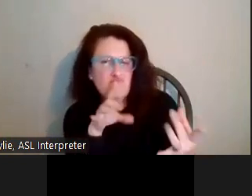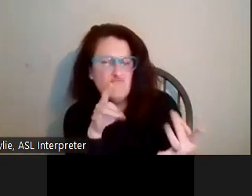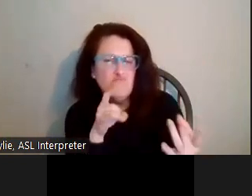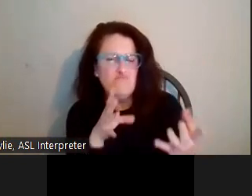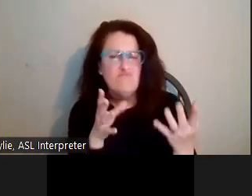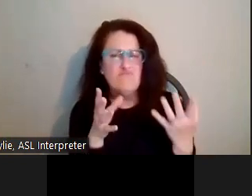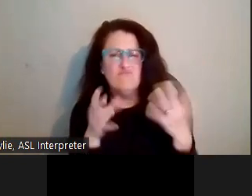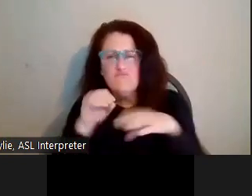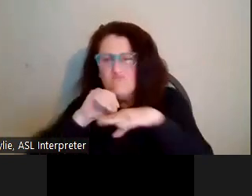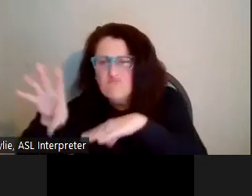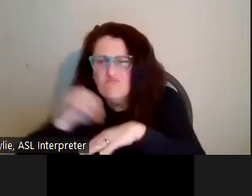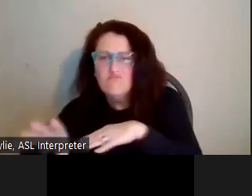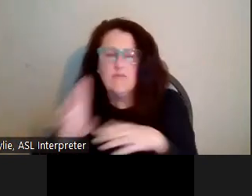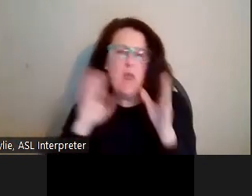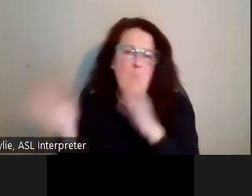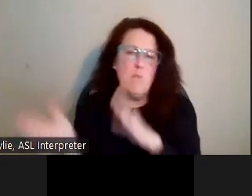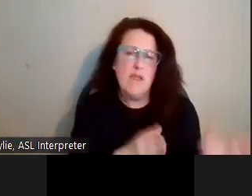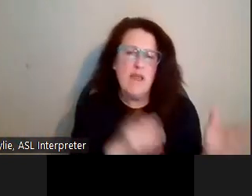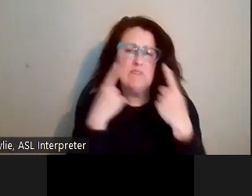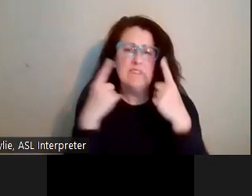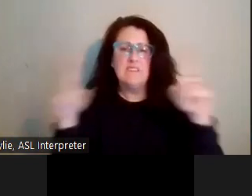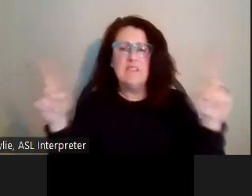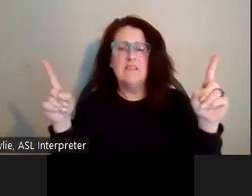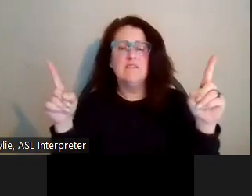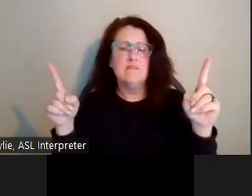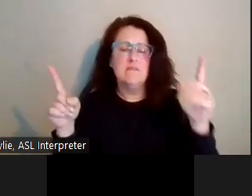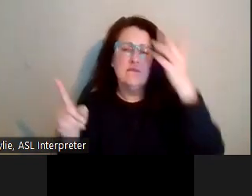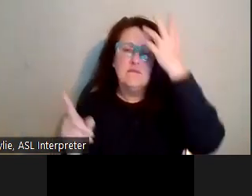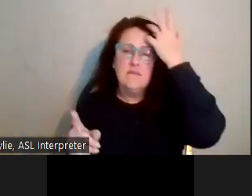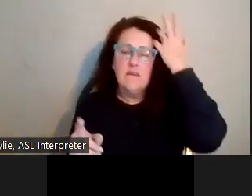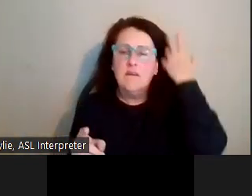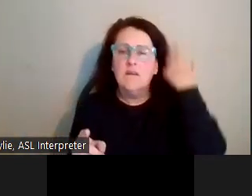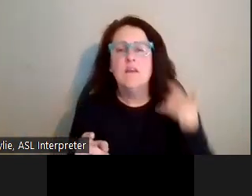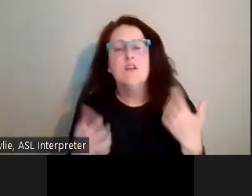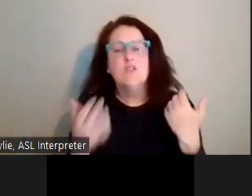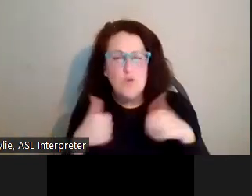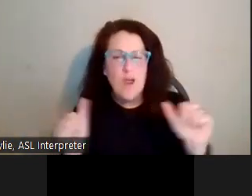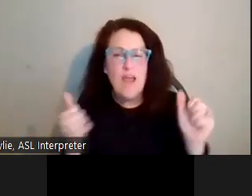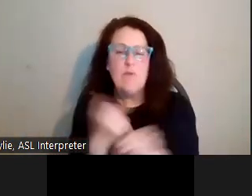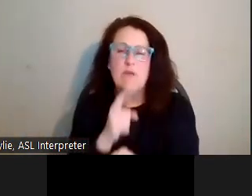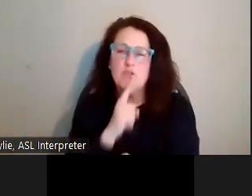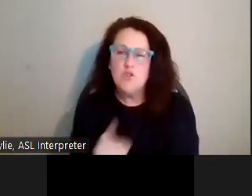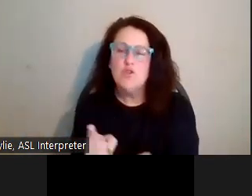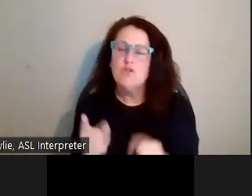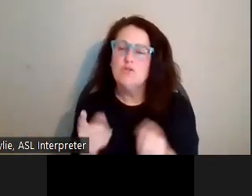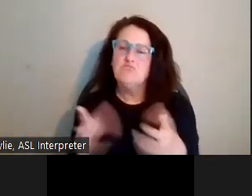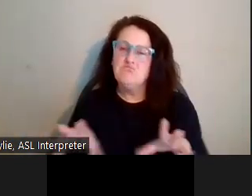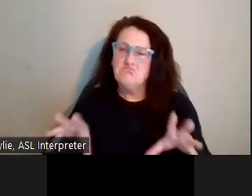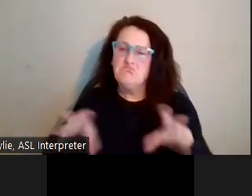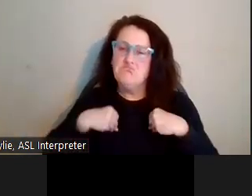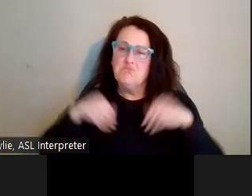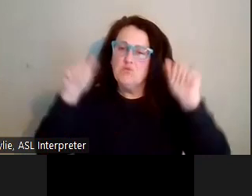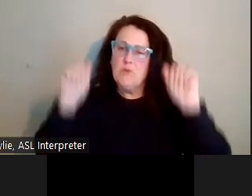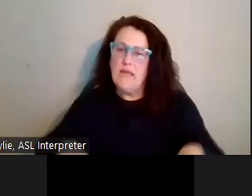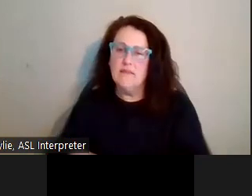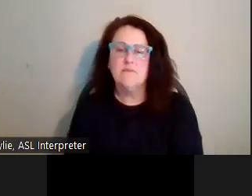into planning for success for NextGener. And we try and make sure that they have the space to do that. And